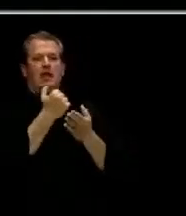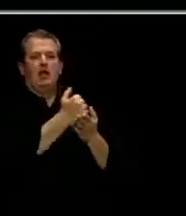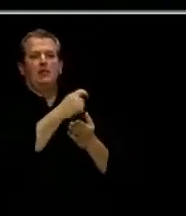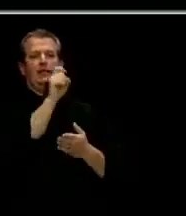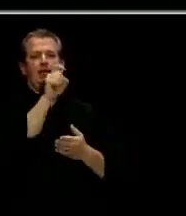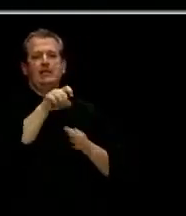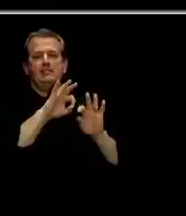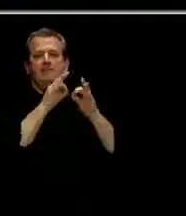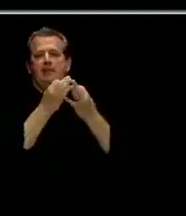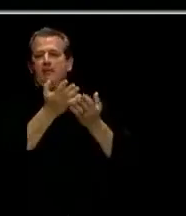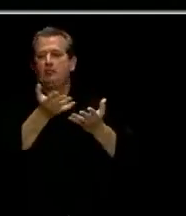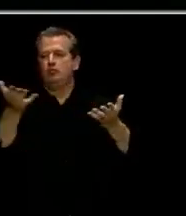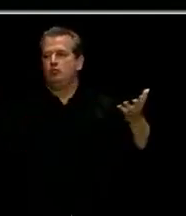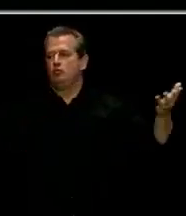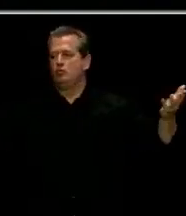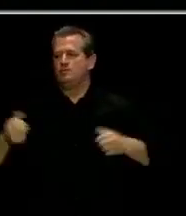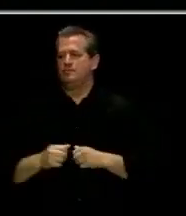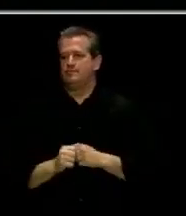love, okay?